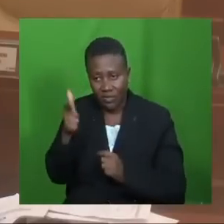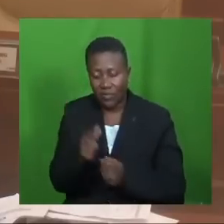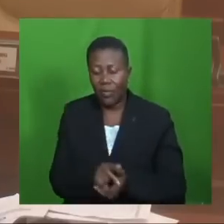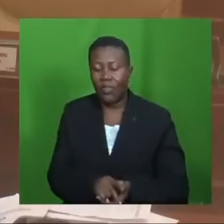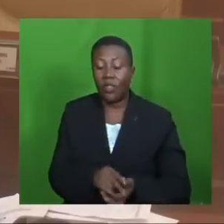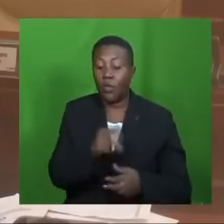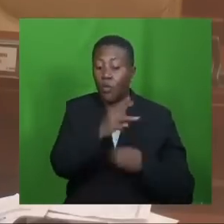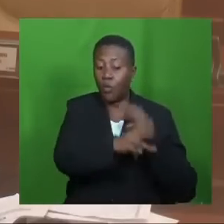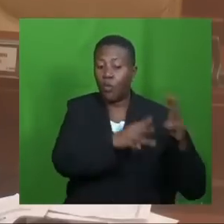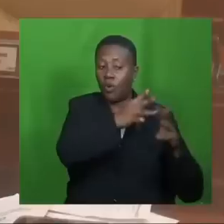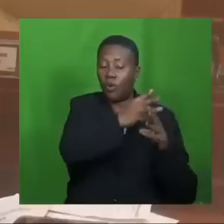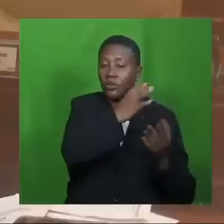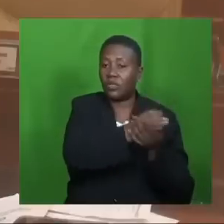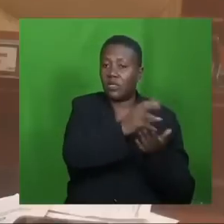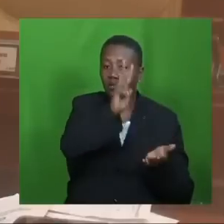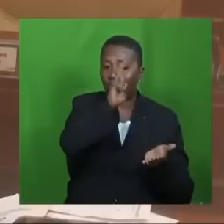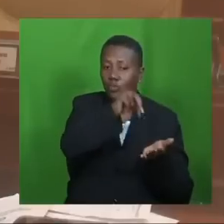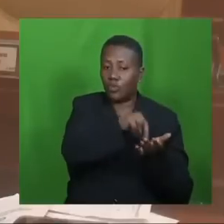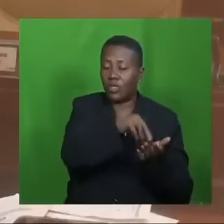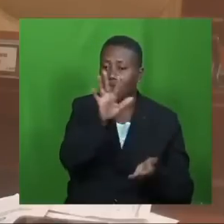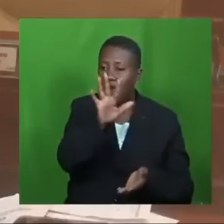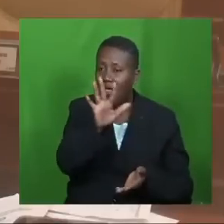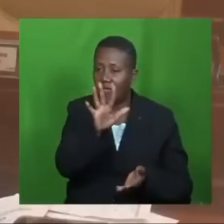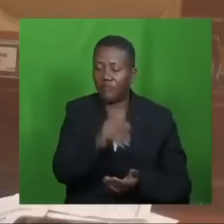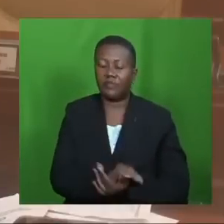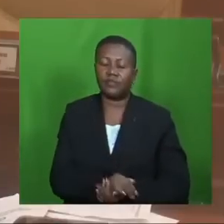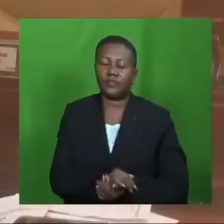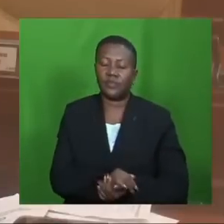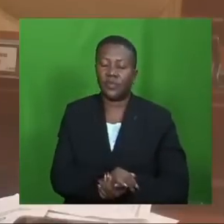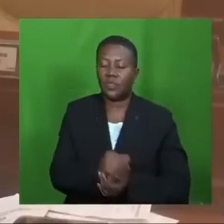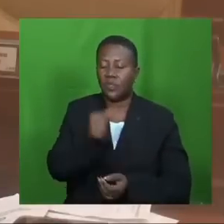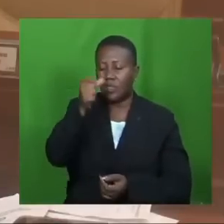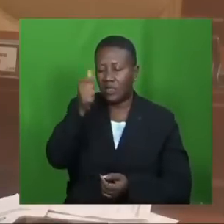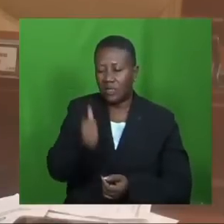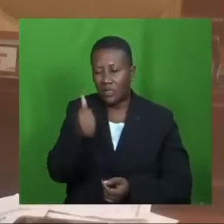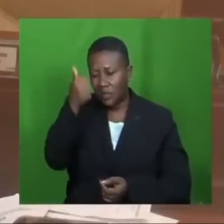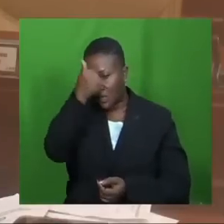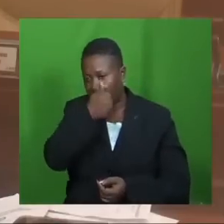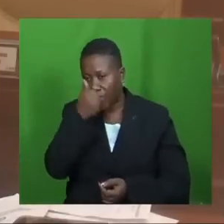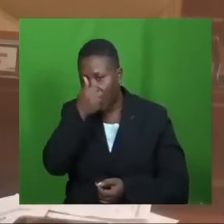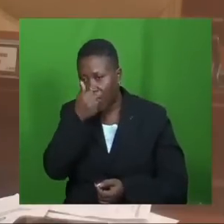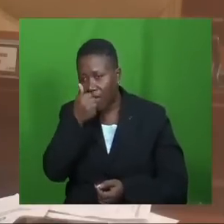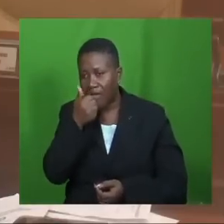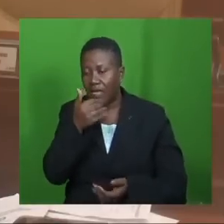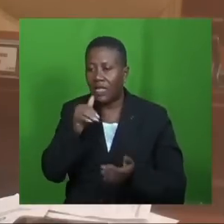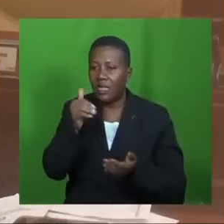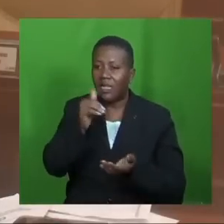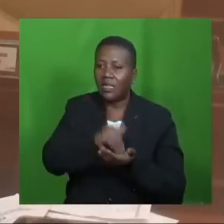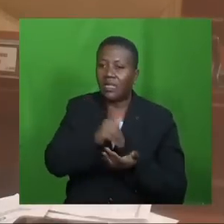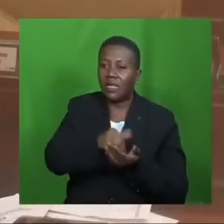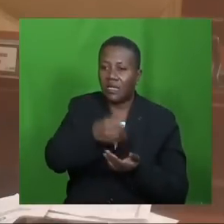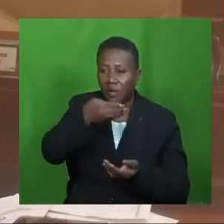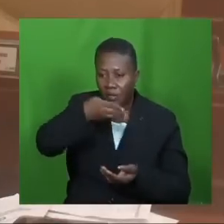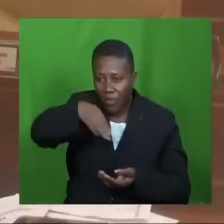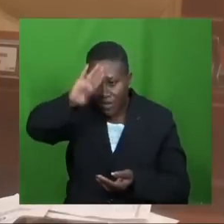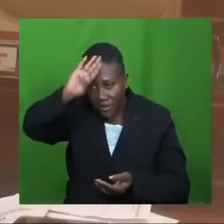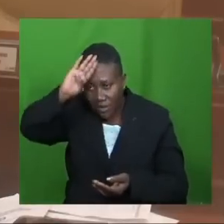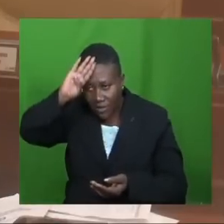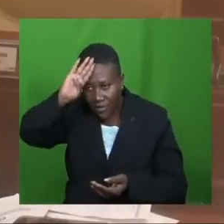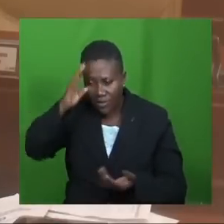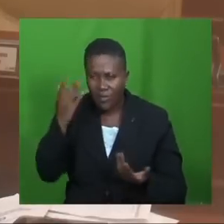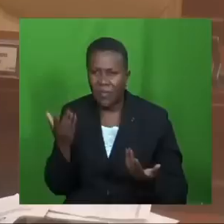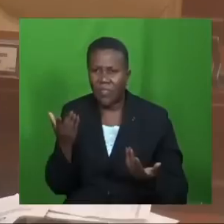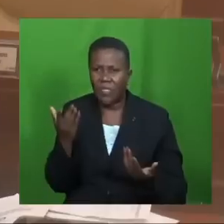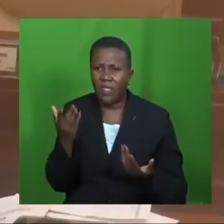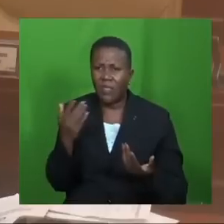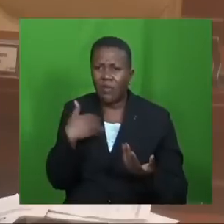2005. We went to South Africa. We went to Brazil. I don't know at what point that we'll